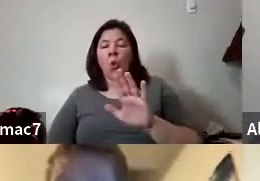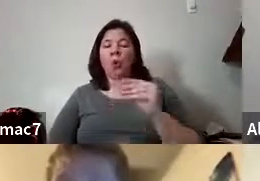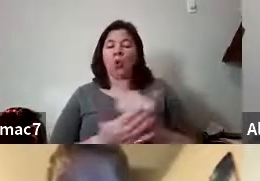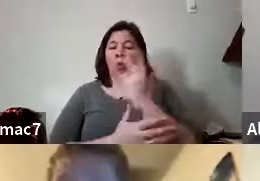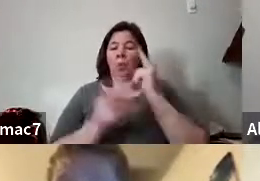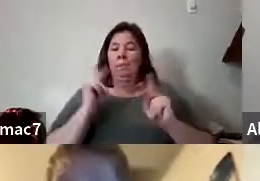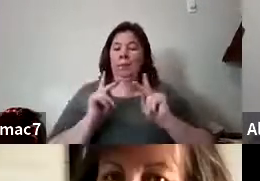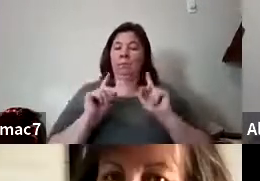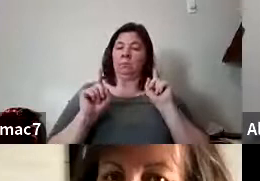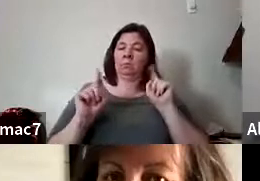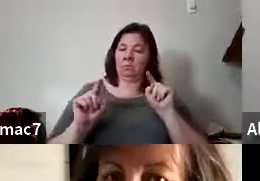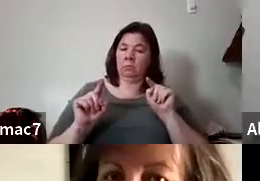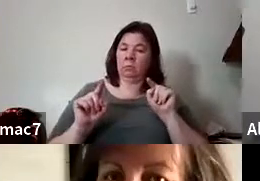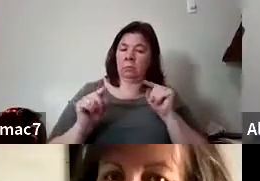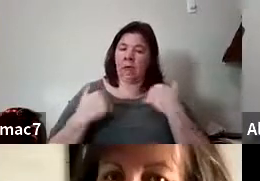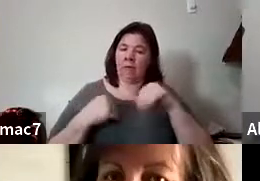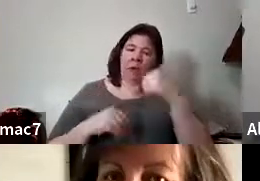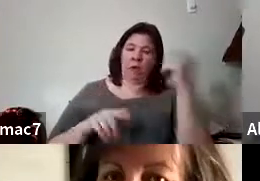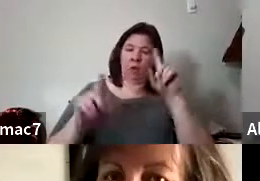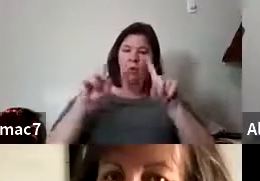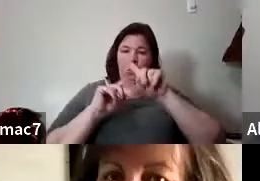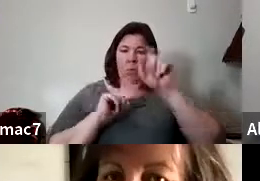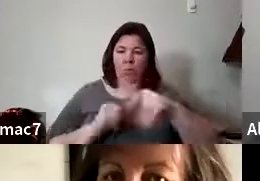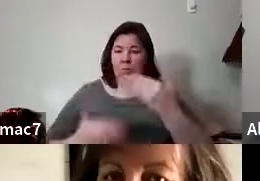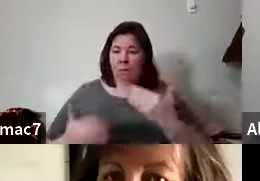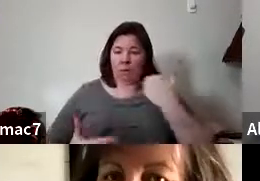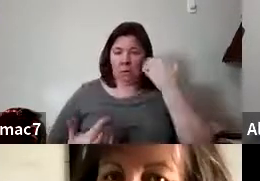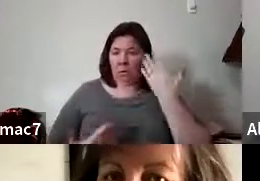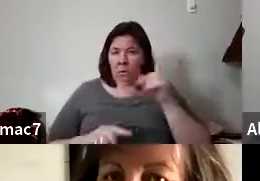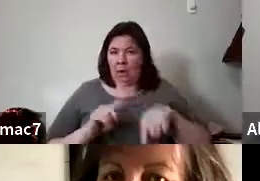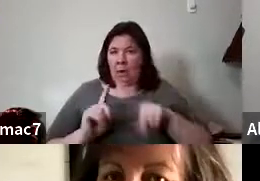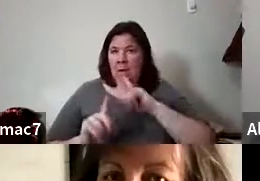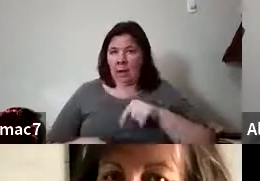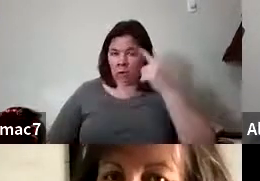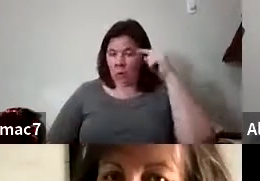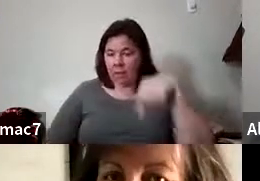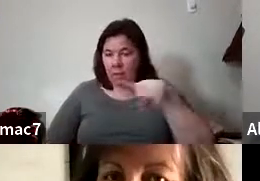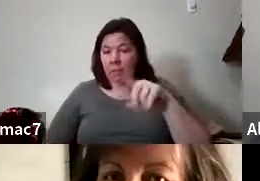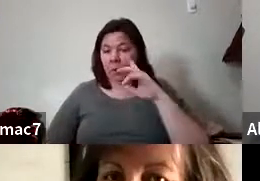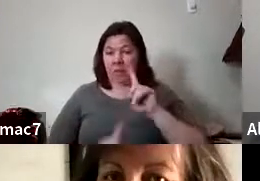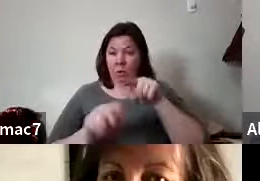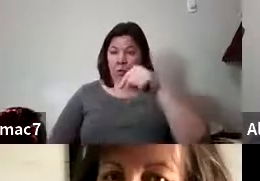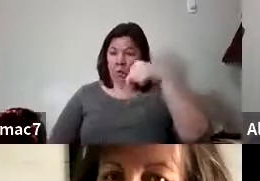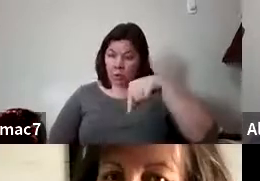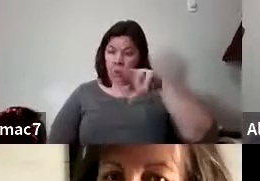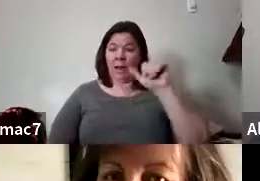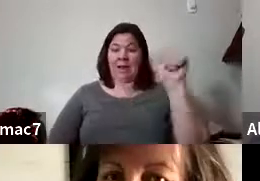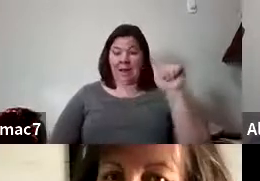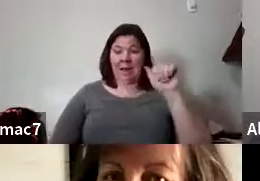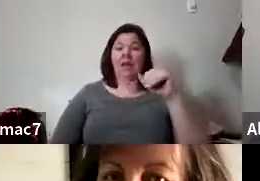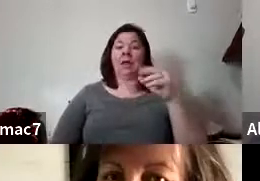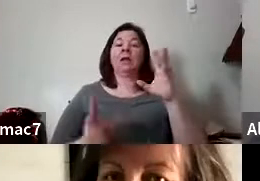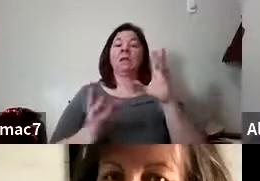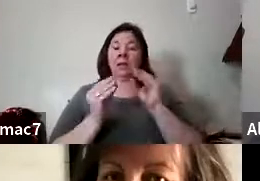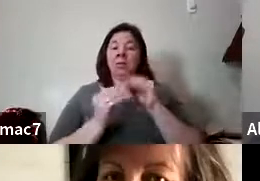to attend. They may have other questions that you may not be able to answer for them. And when they attend Q&A sessions such as these ones,